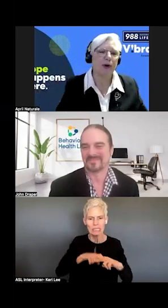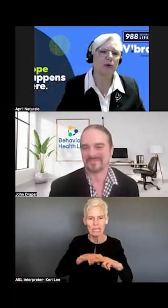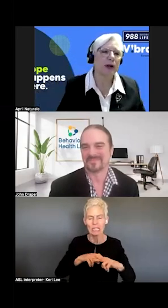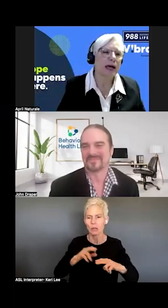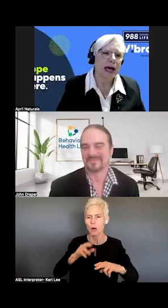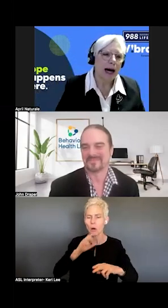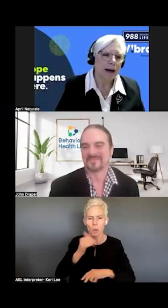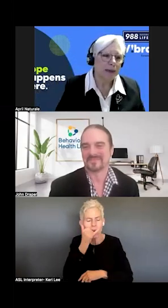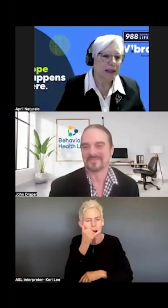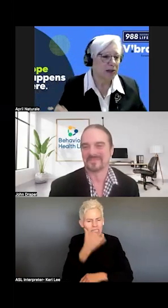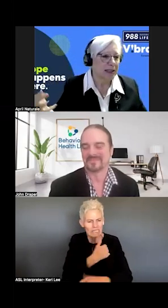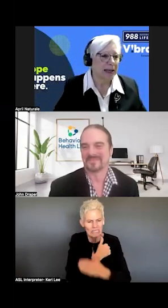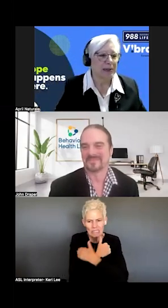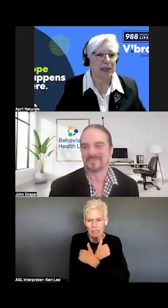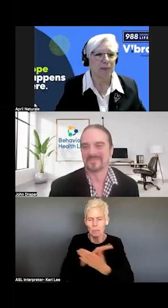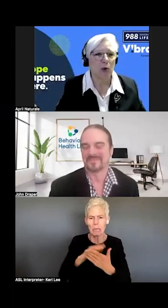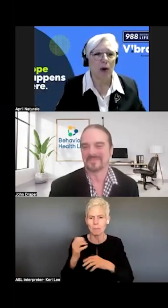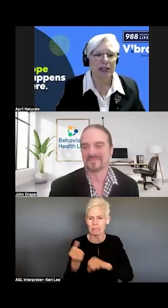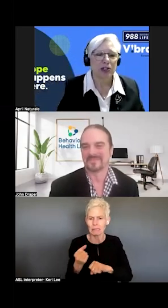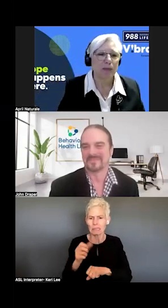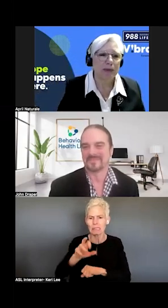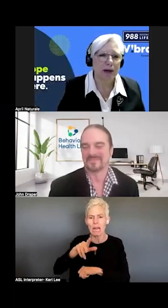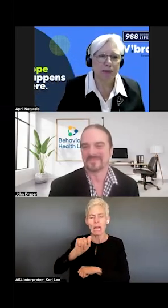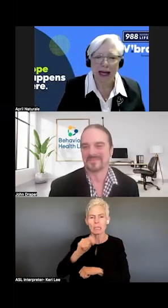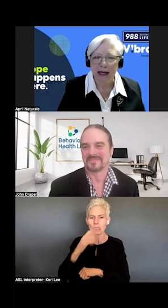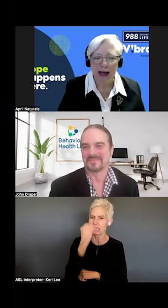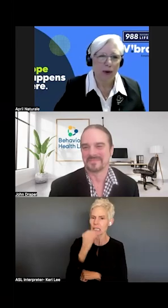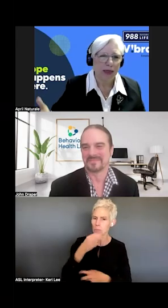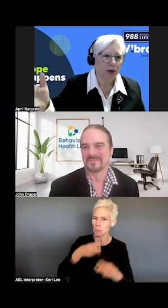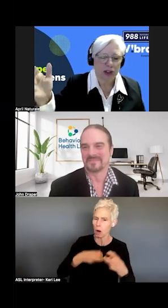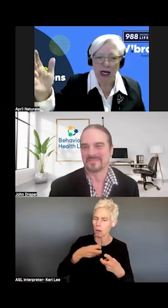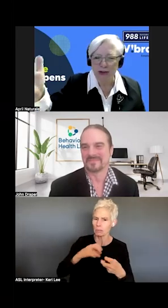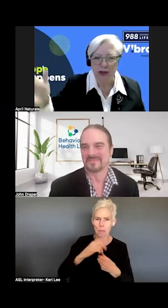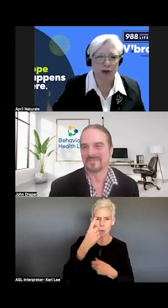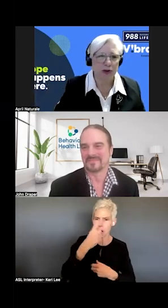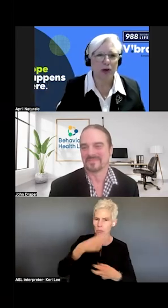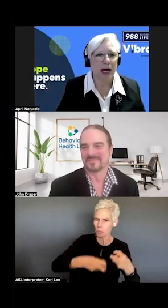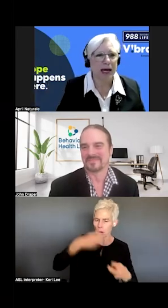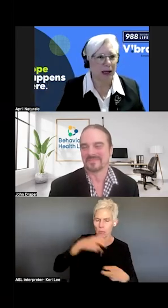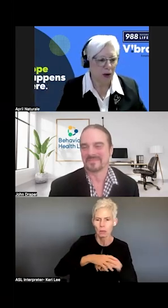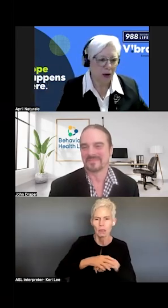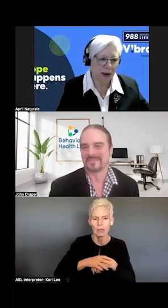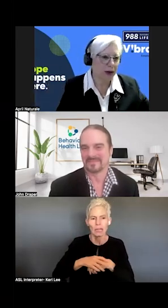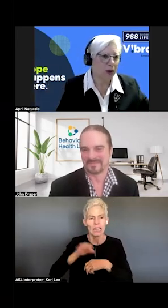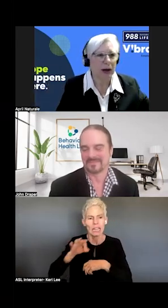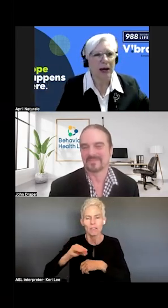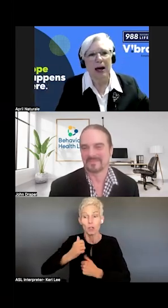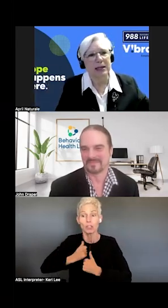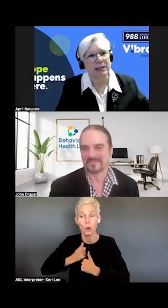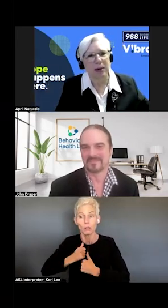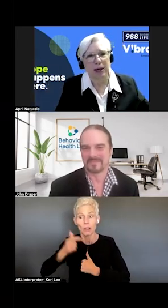on the phone. But sleep is the number one issue people complain about, whether you're a child soldier in Uganda or whether